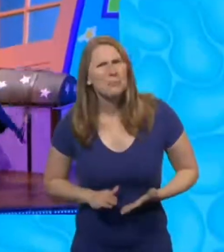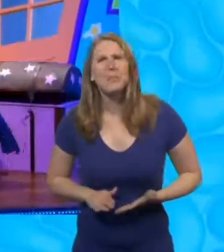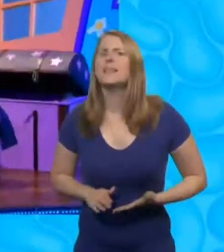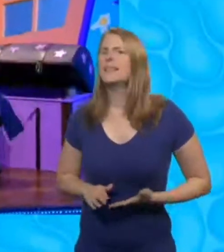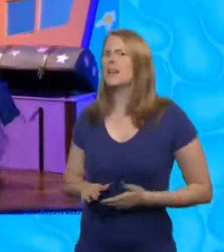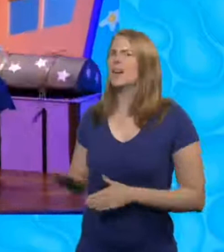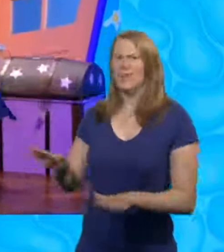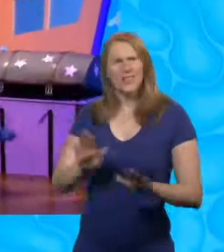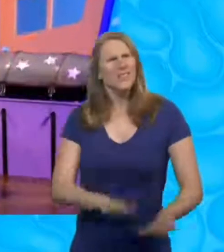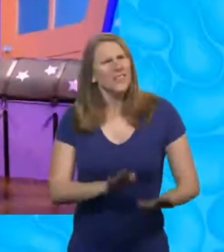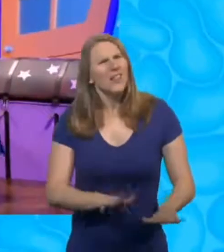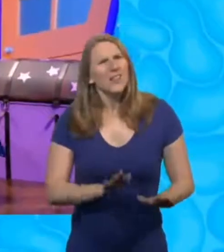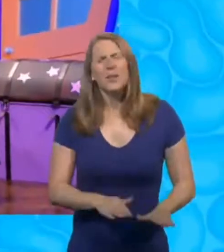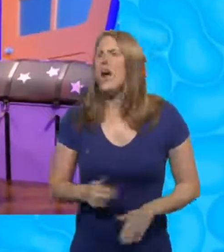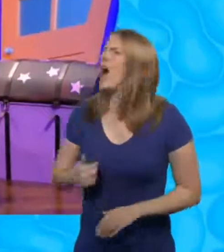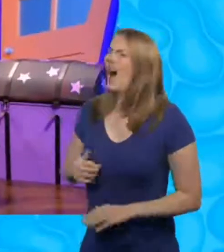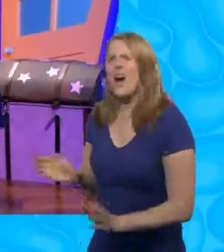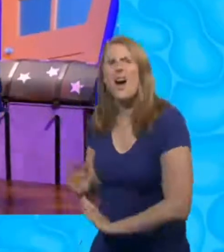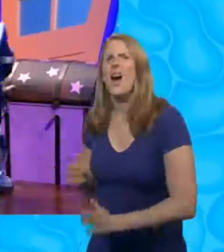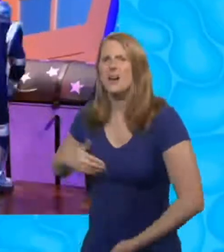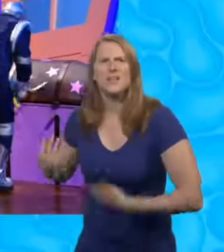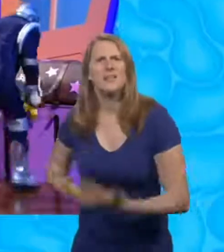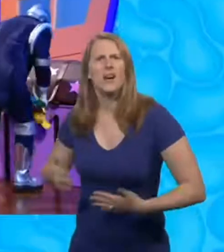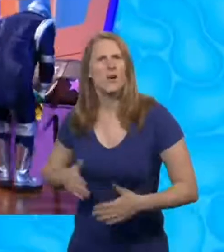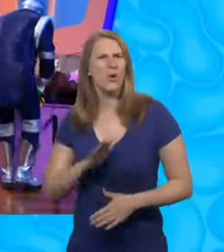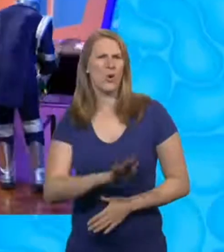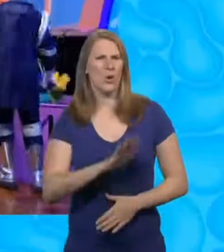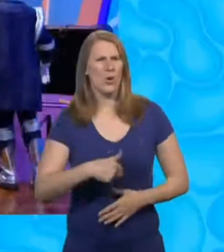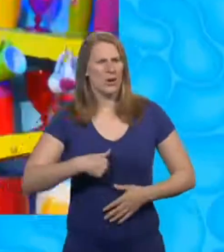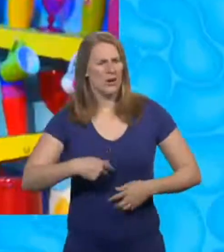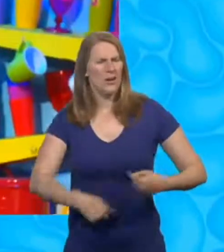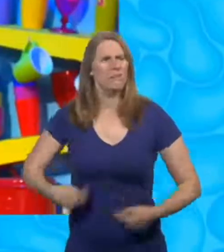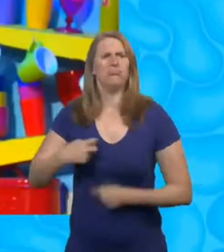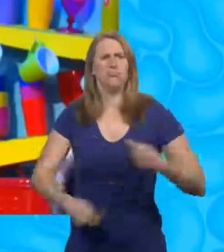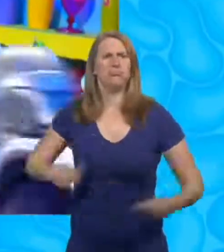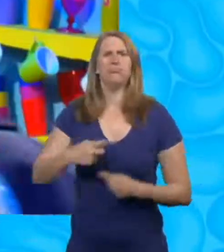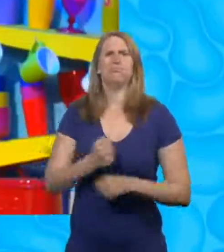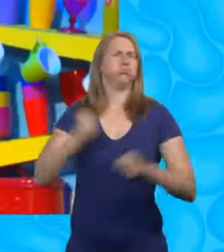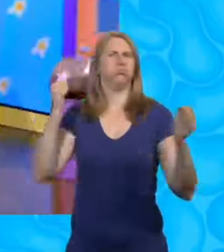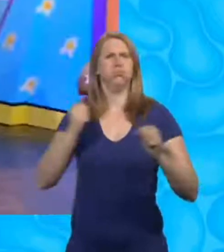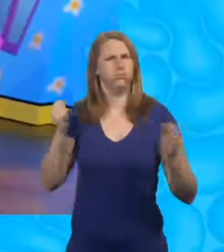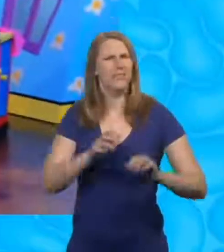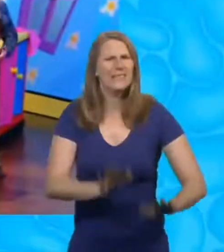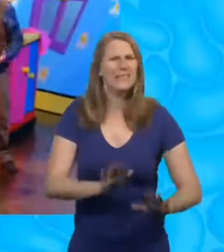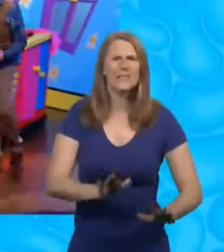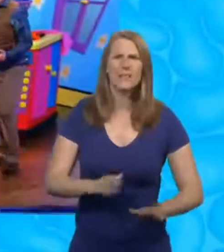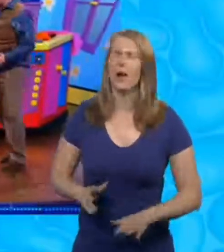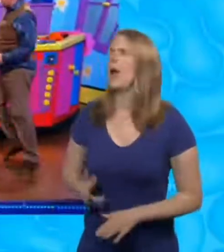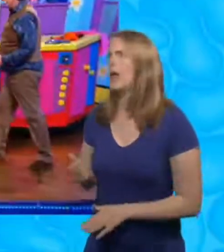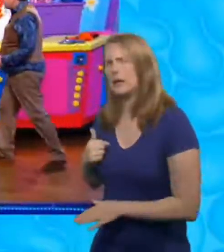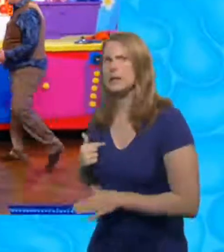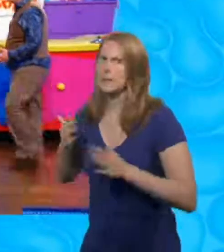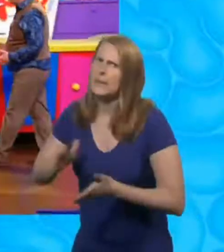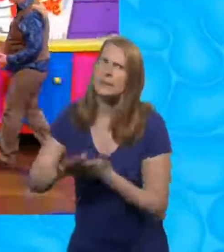a bit. No, can't. Slow down, sir. Look, you're going to overheat and blow a circuit if you're not careful. Tidy.